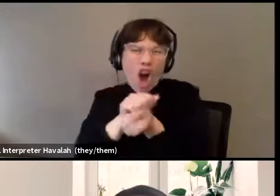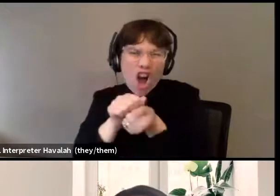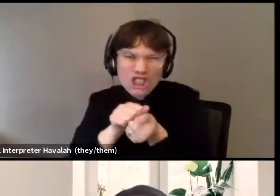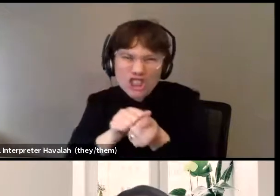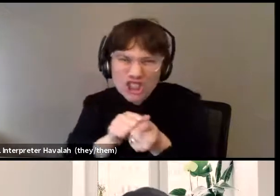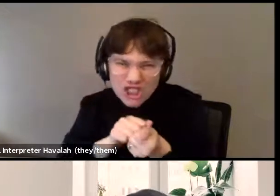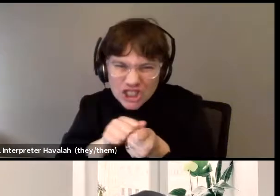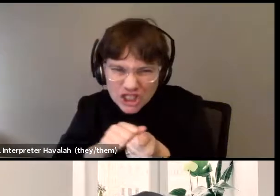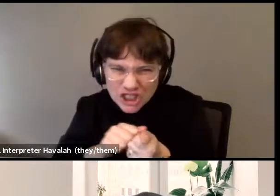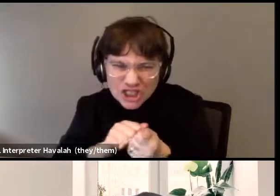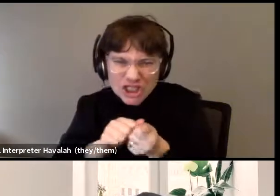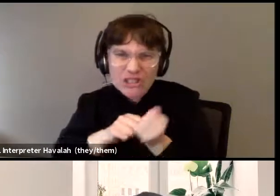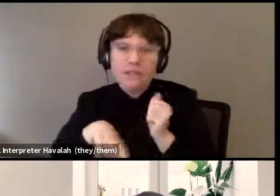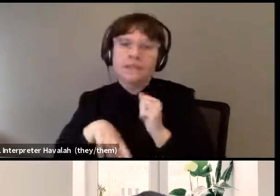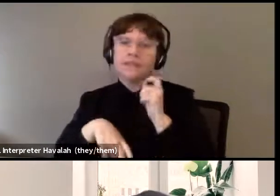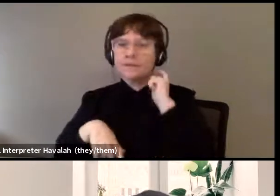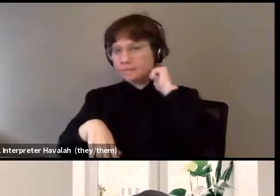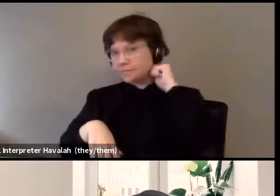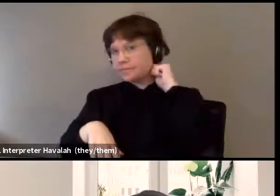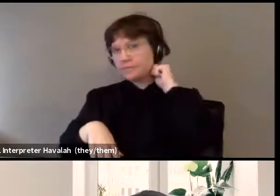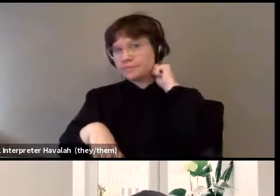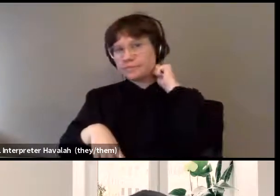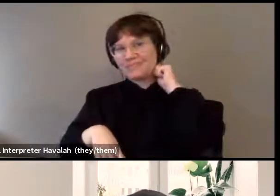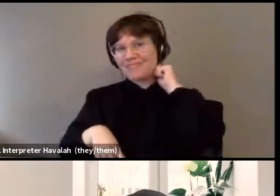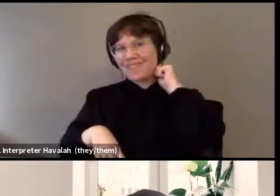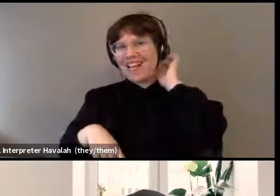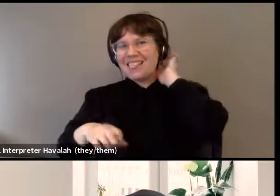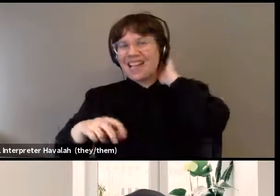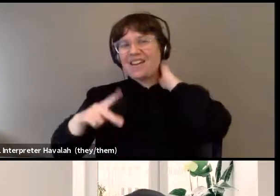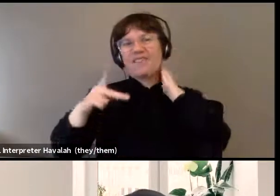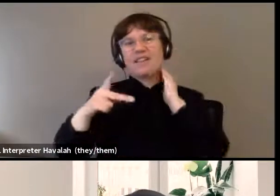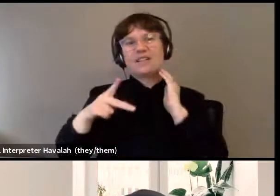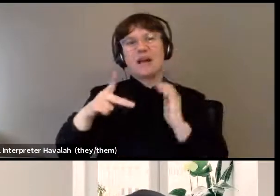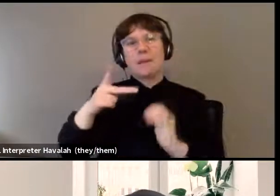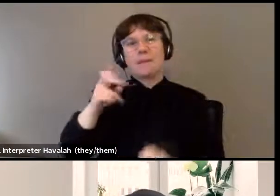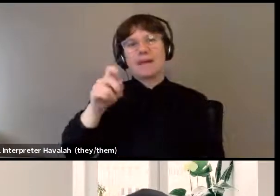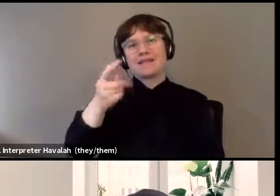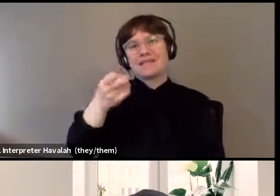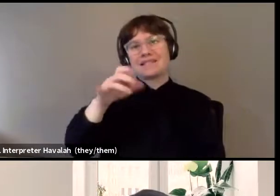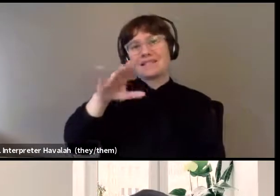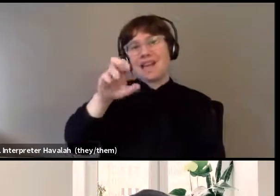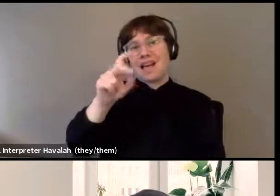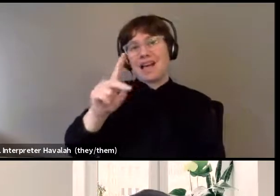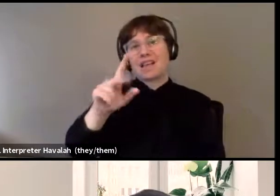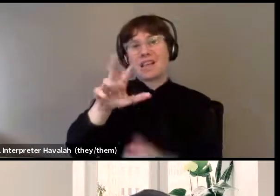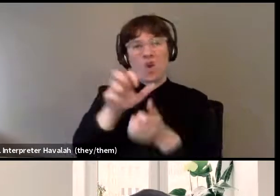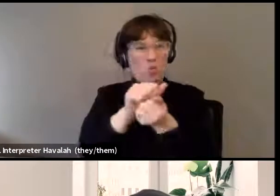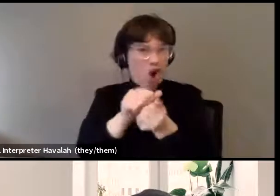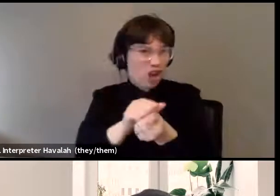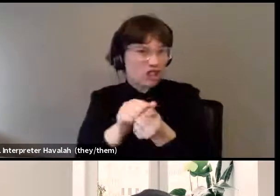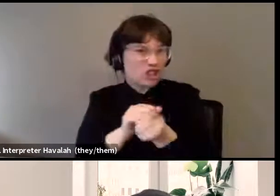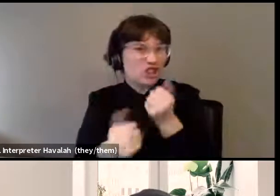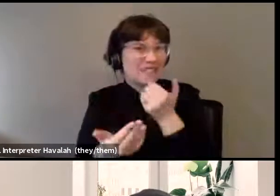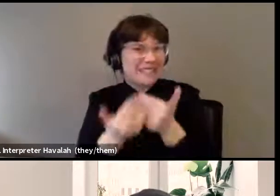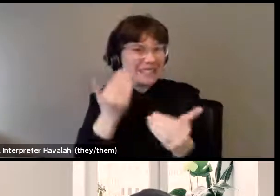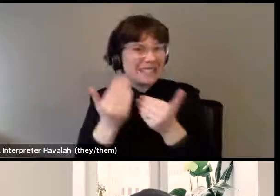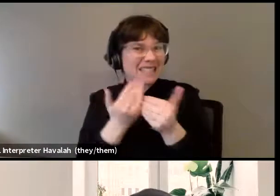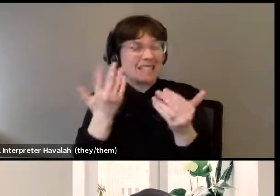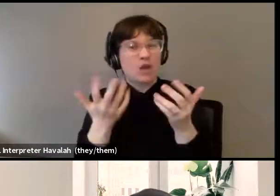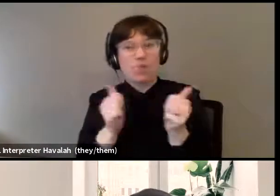A majority of pesticides and stuff can be, you know, washed off with, you know, just produce